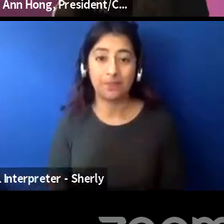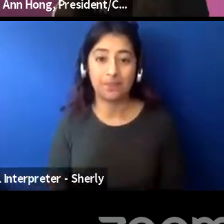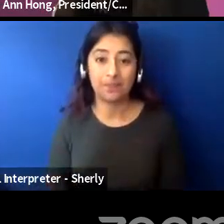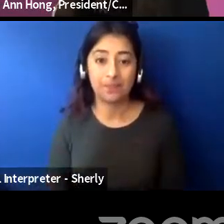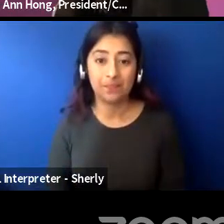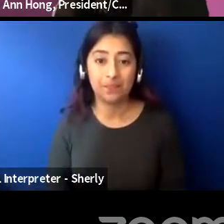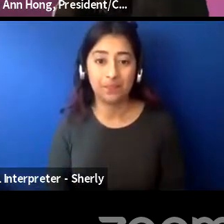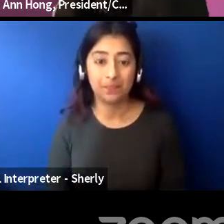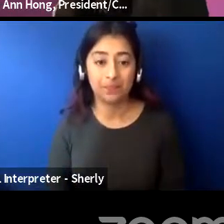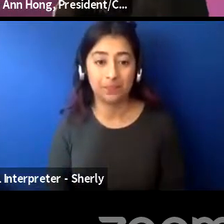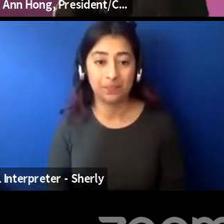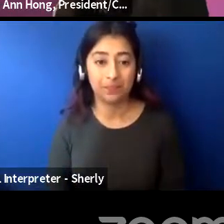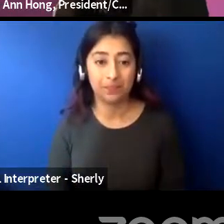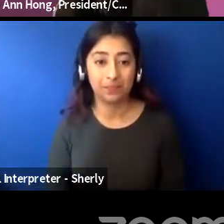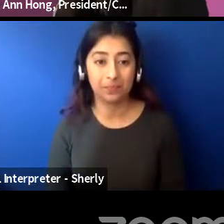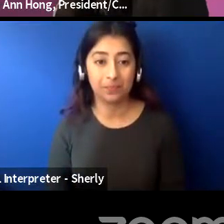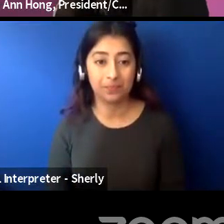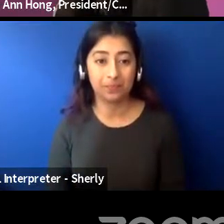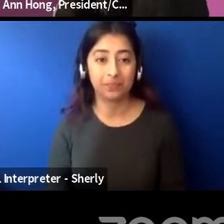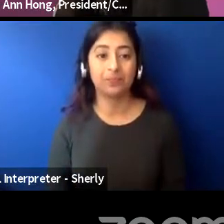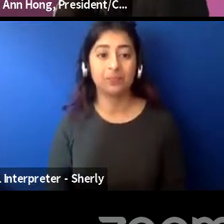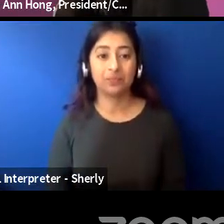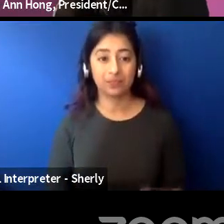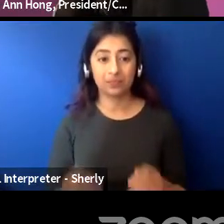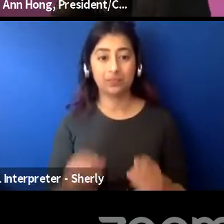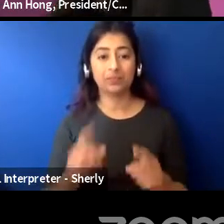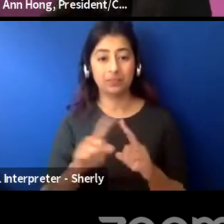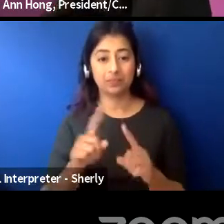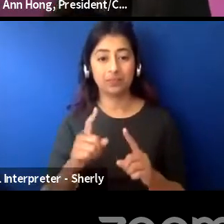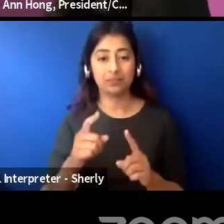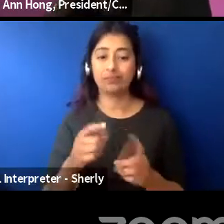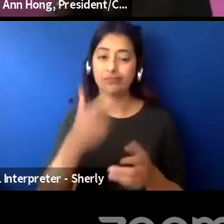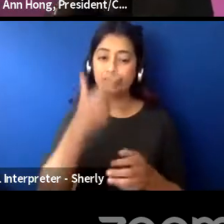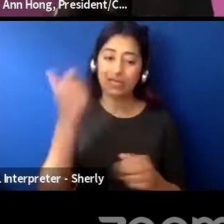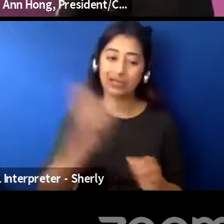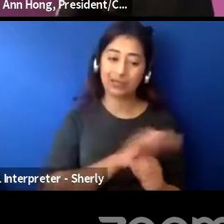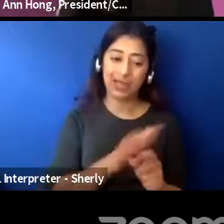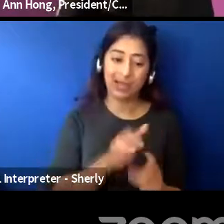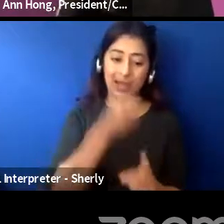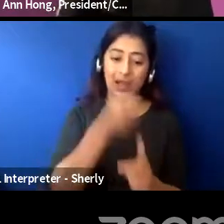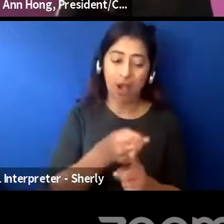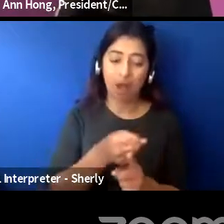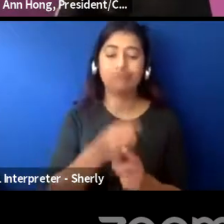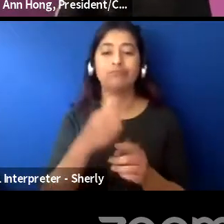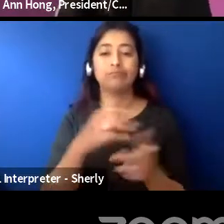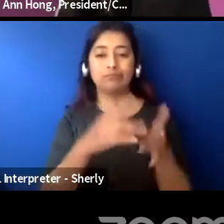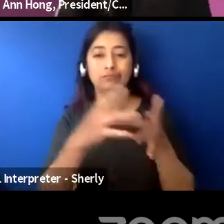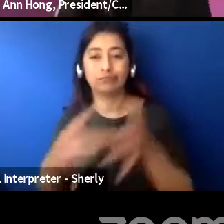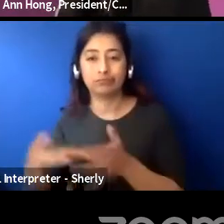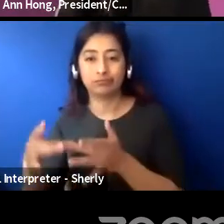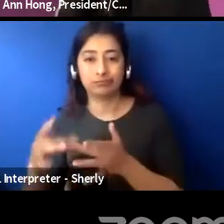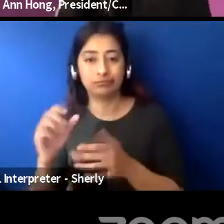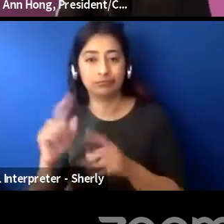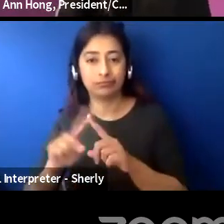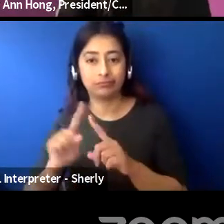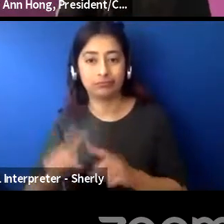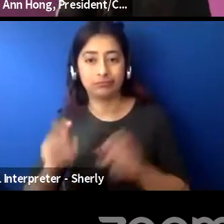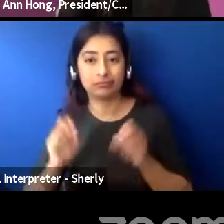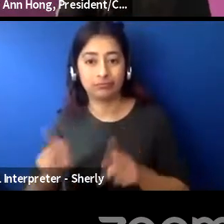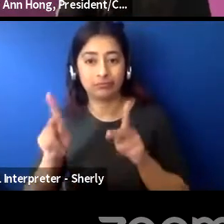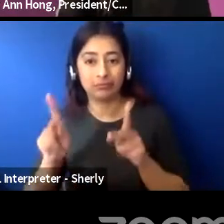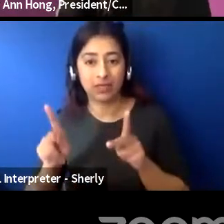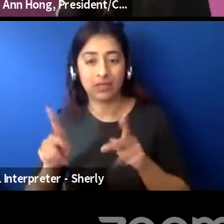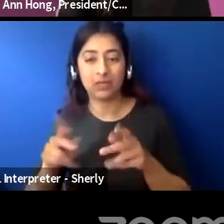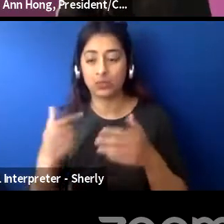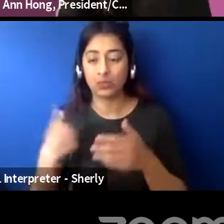it was because there was some consequences that went on with that pandemic. So I guess that's kind of what I looked at it towards, of what did